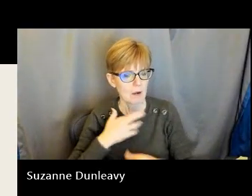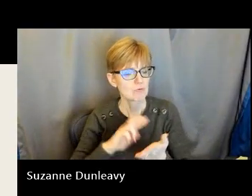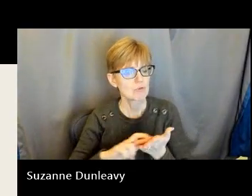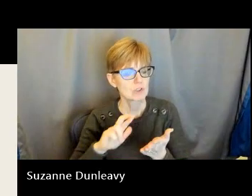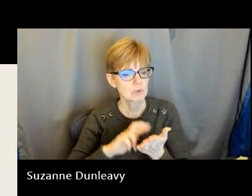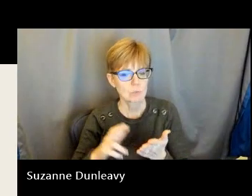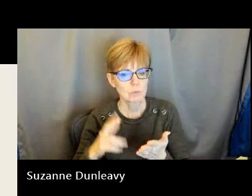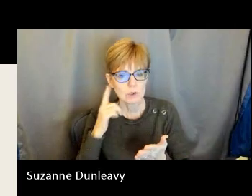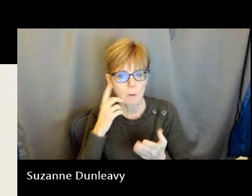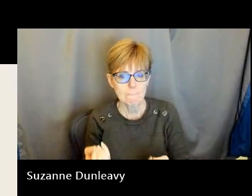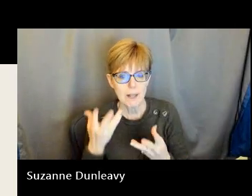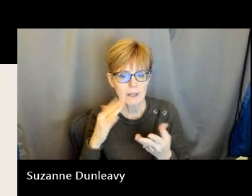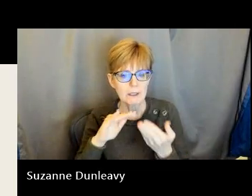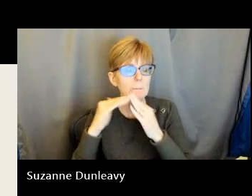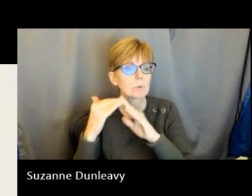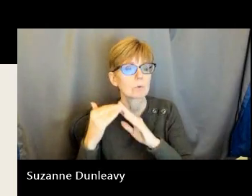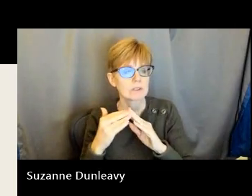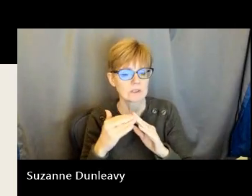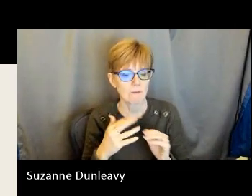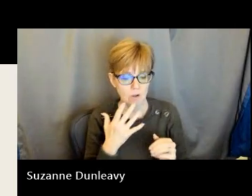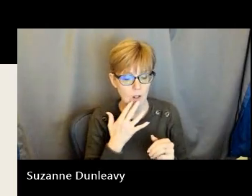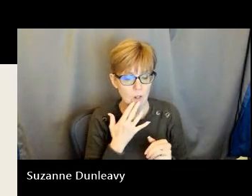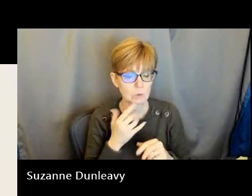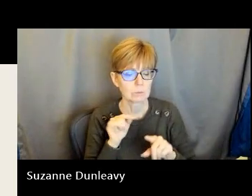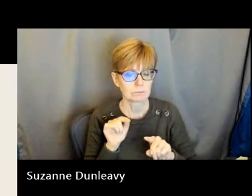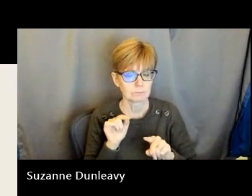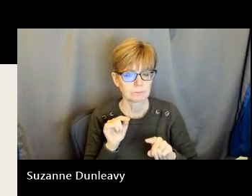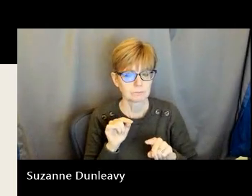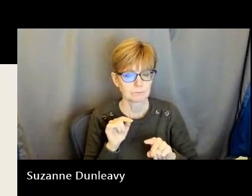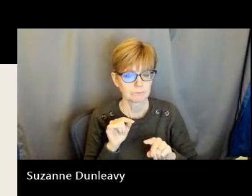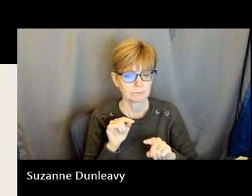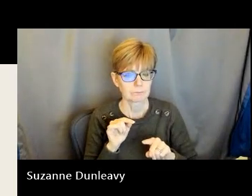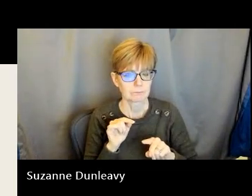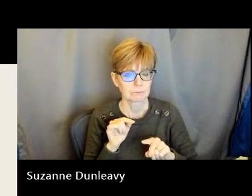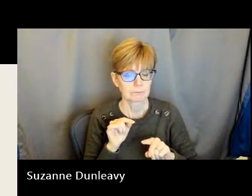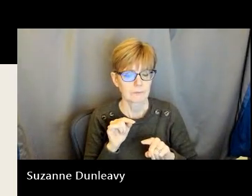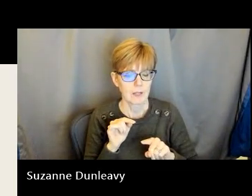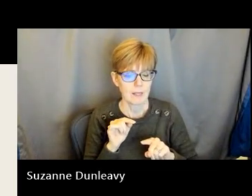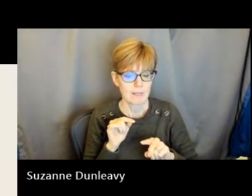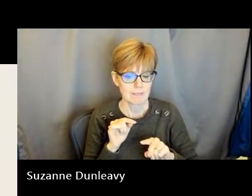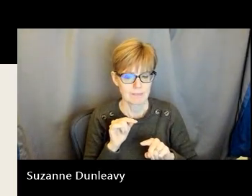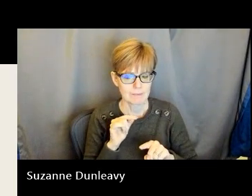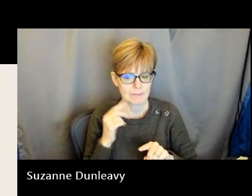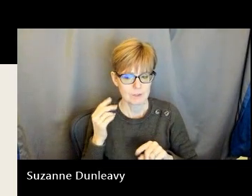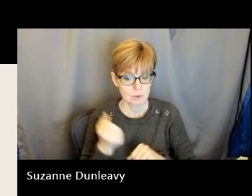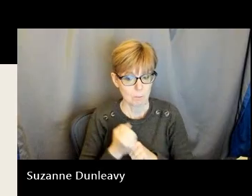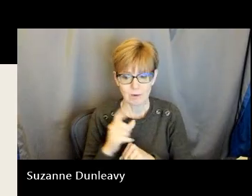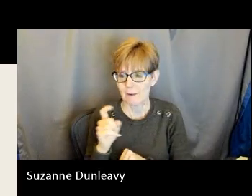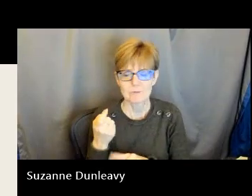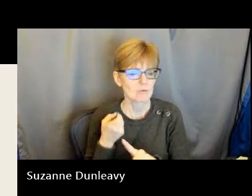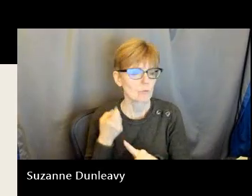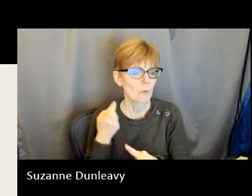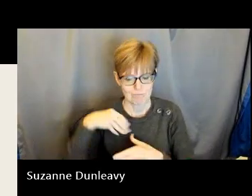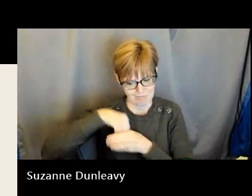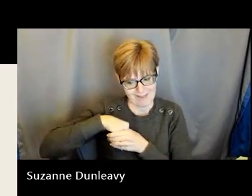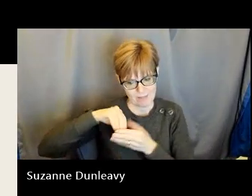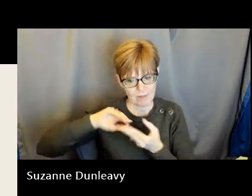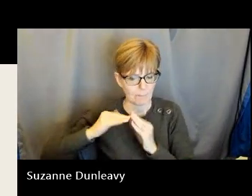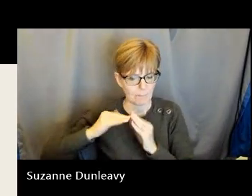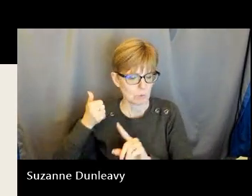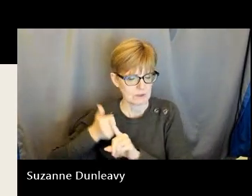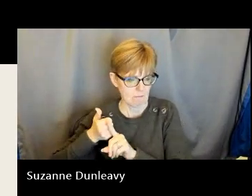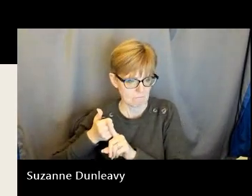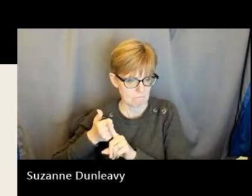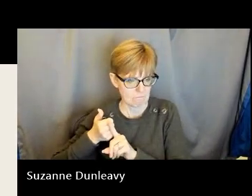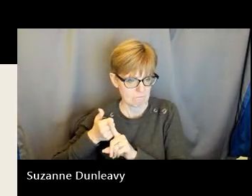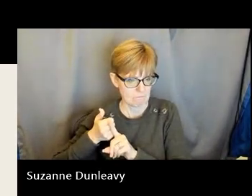of color, a lot of support often historically has come from within. And so a lot of my research has been